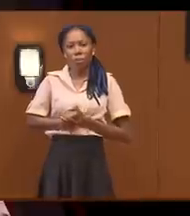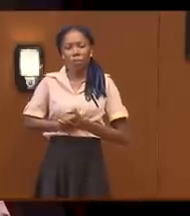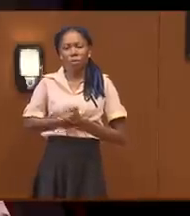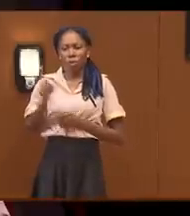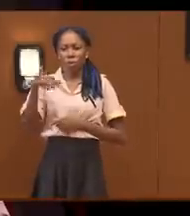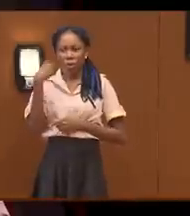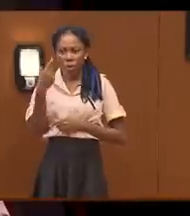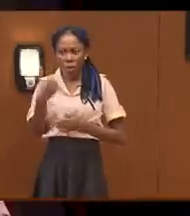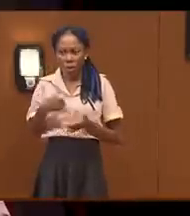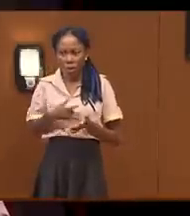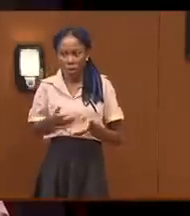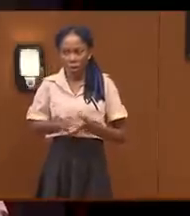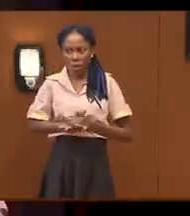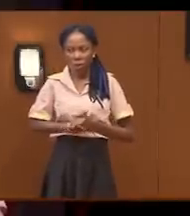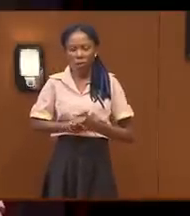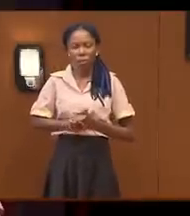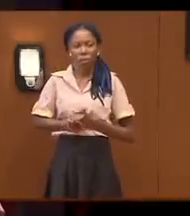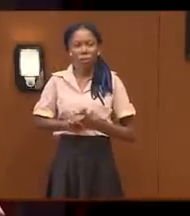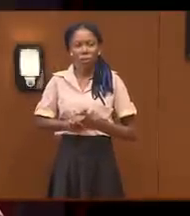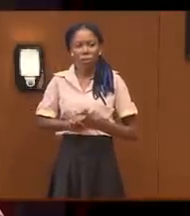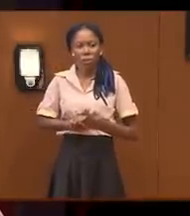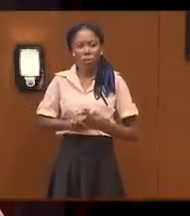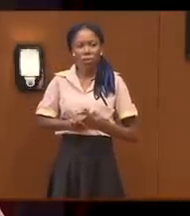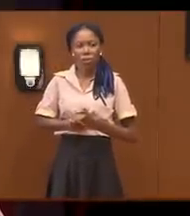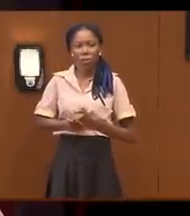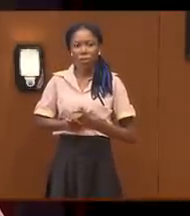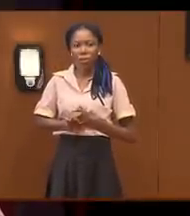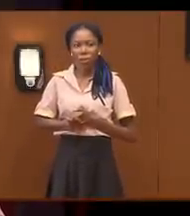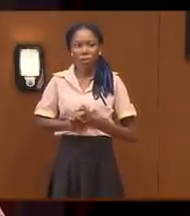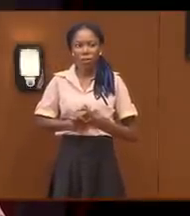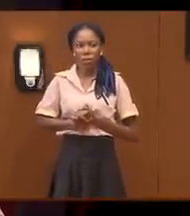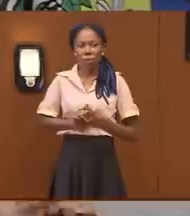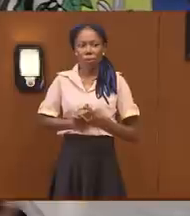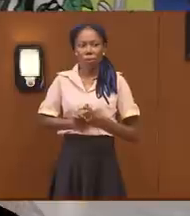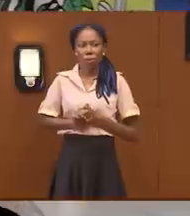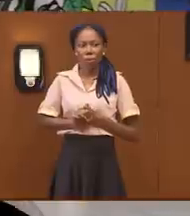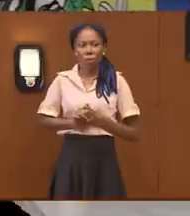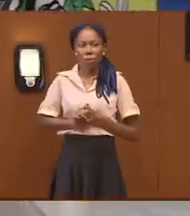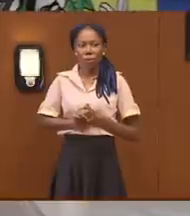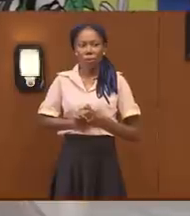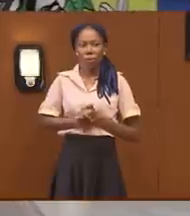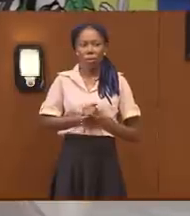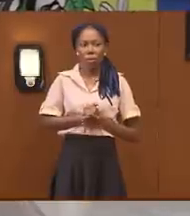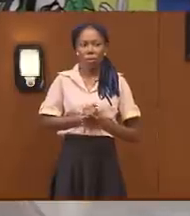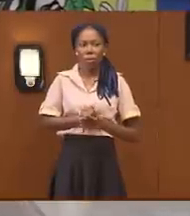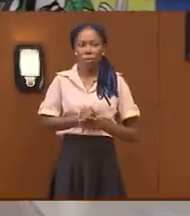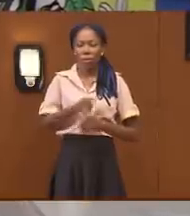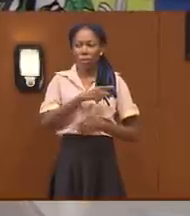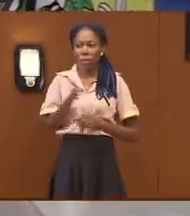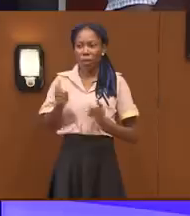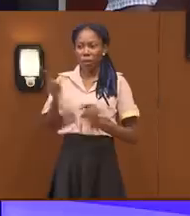Do you get what I'm telling you? Very much. You do? All right then. I did not hear thank you from